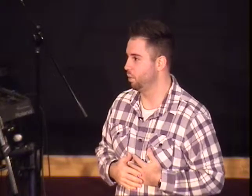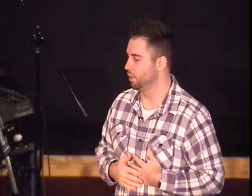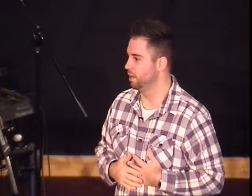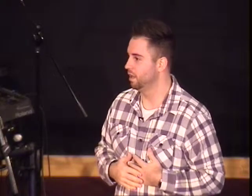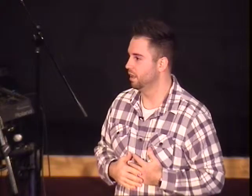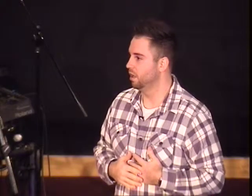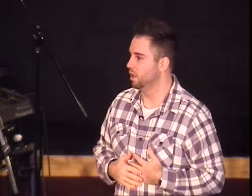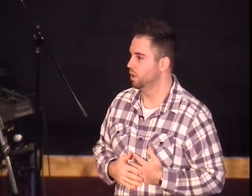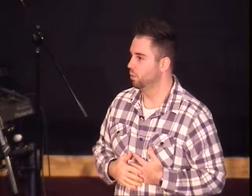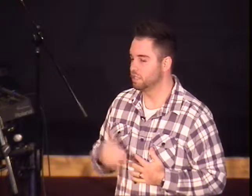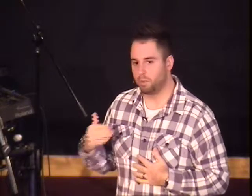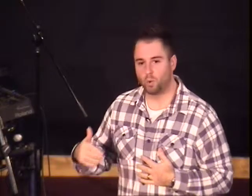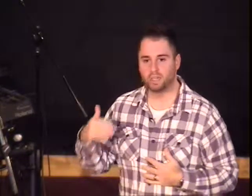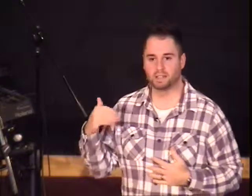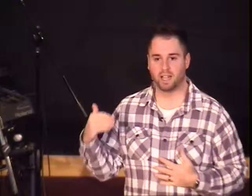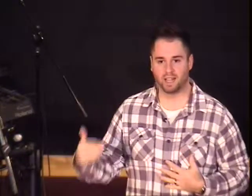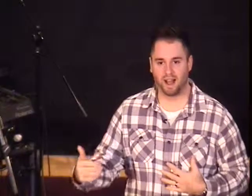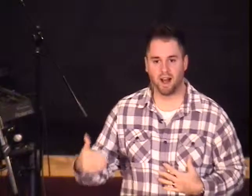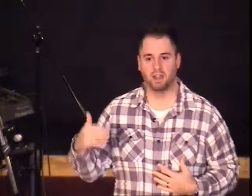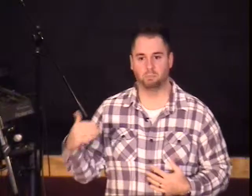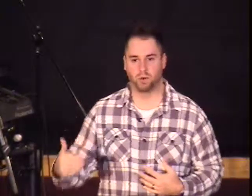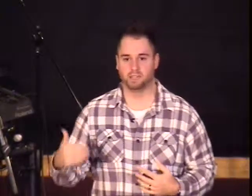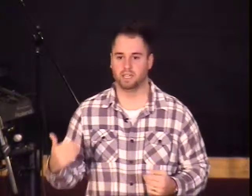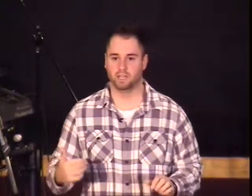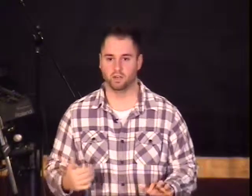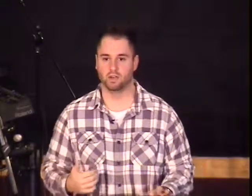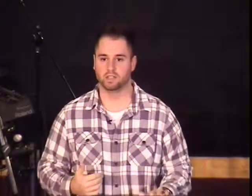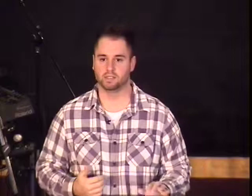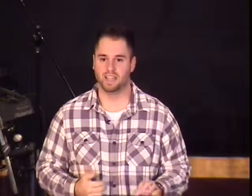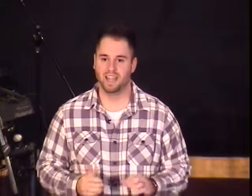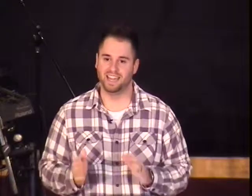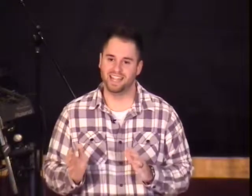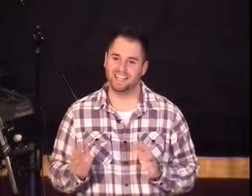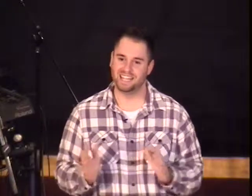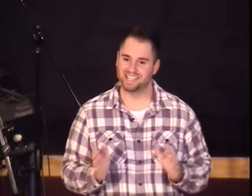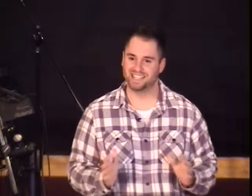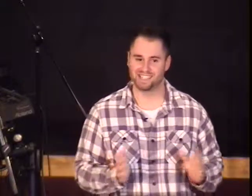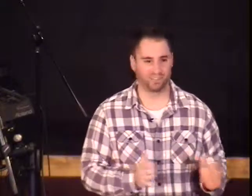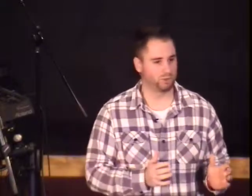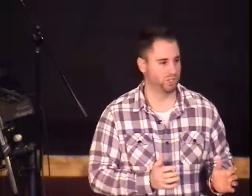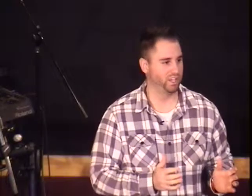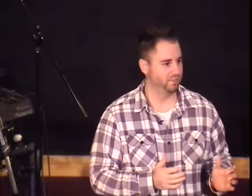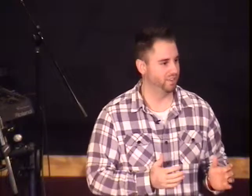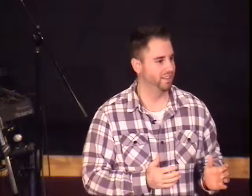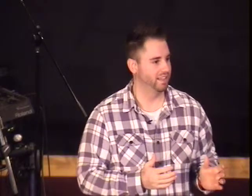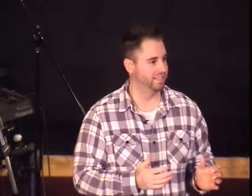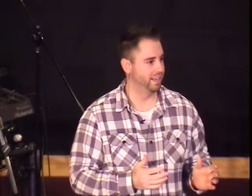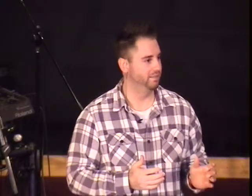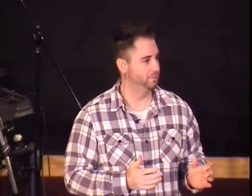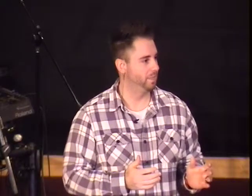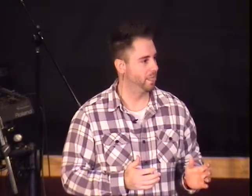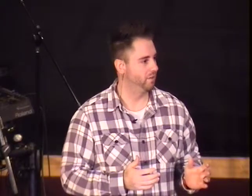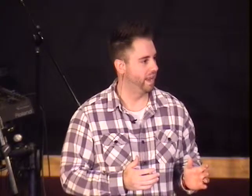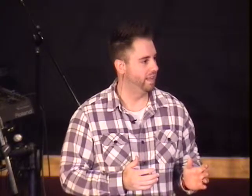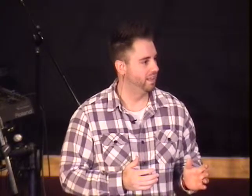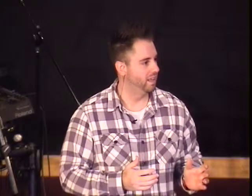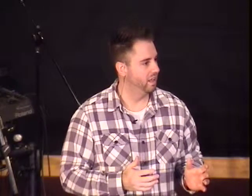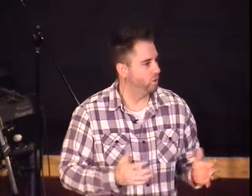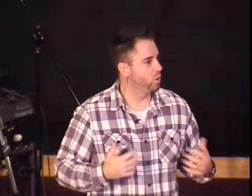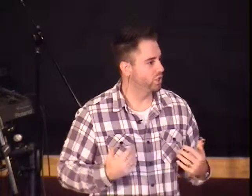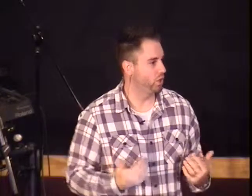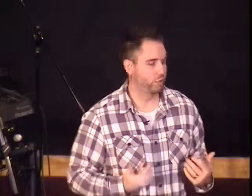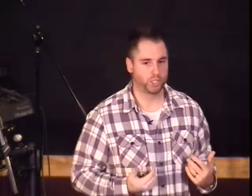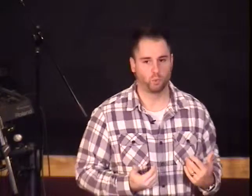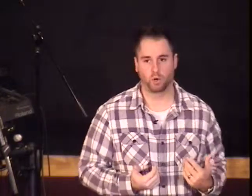isn't important. What's important is that God brings the increase. And it is a subtle shift, isn't it? Right?